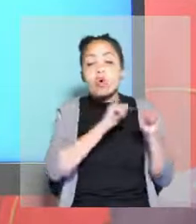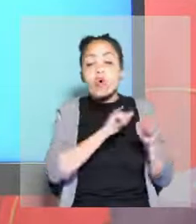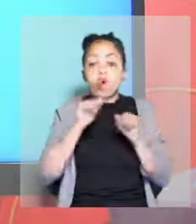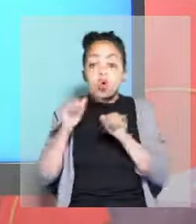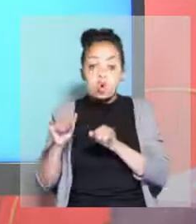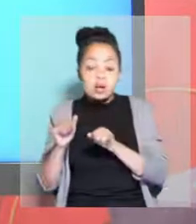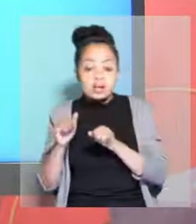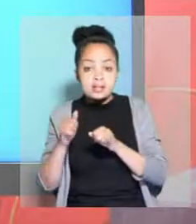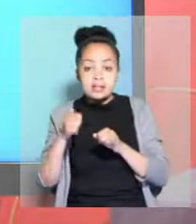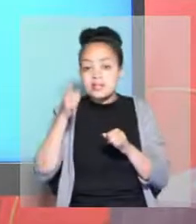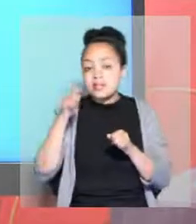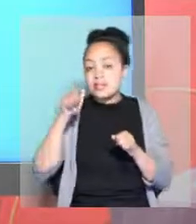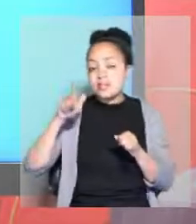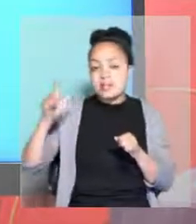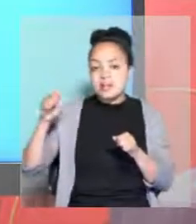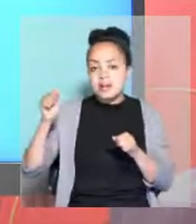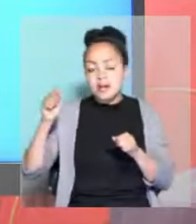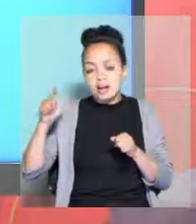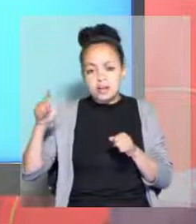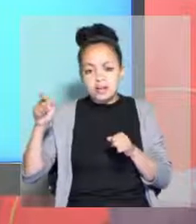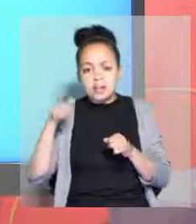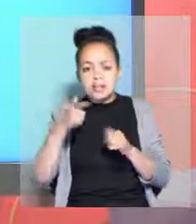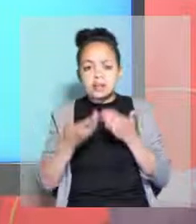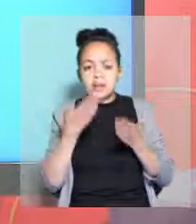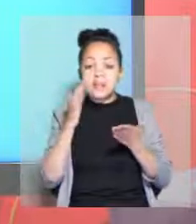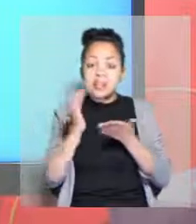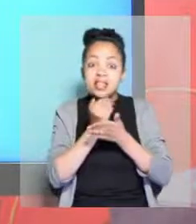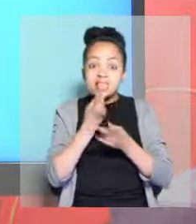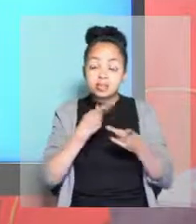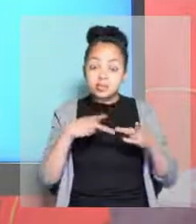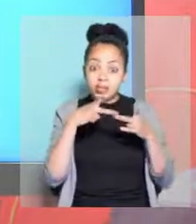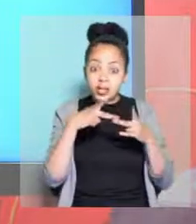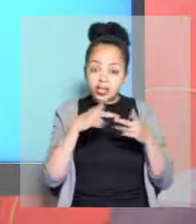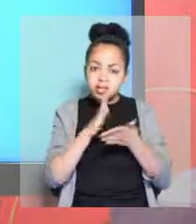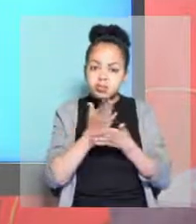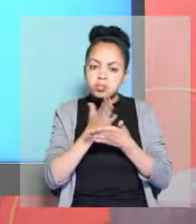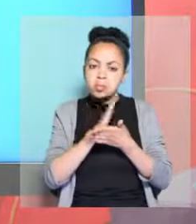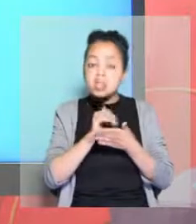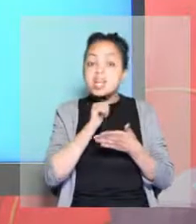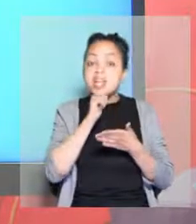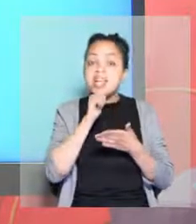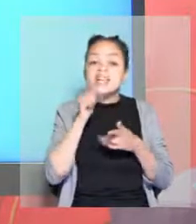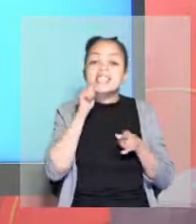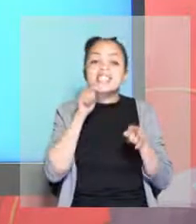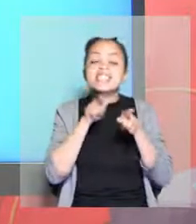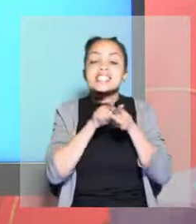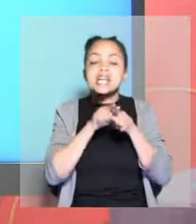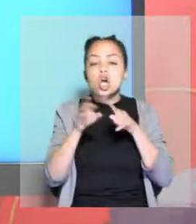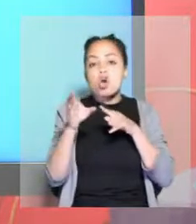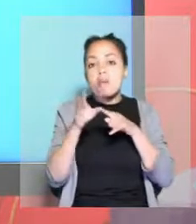pair. And again, it maybe takes place between non-sister chromatid